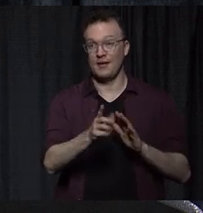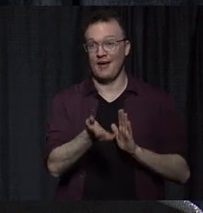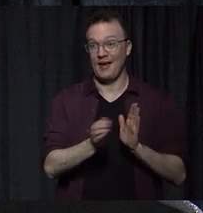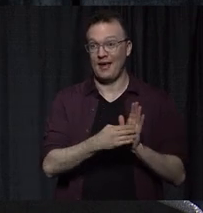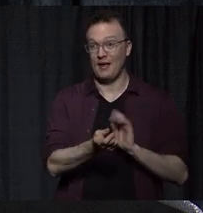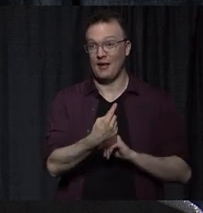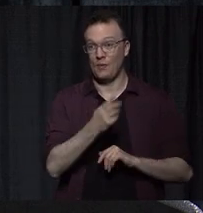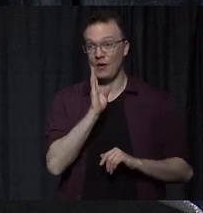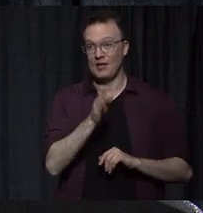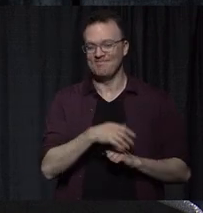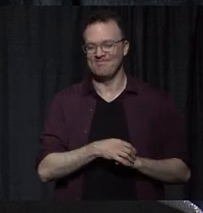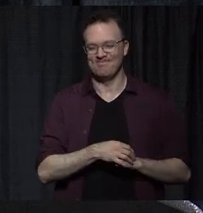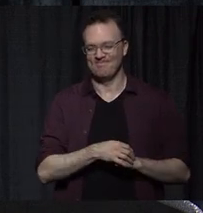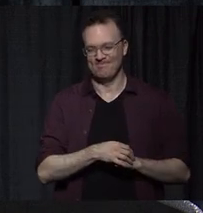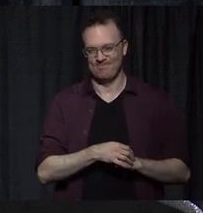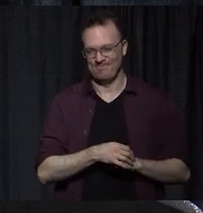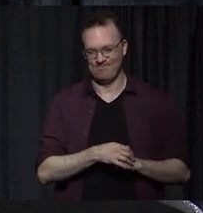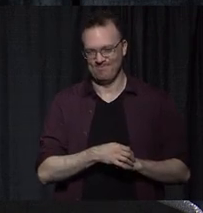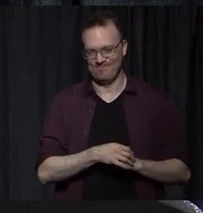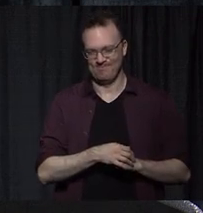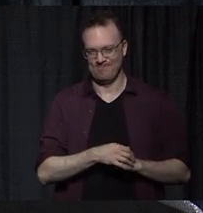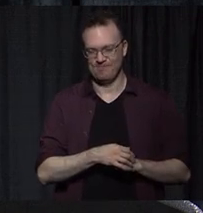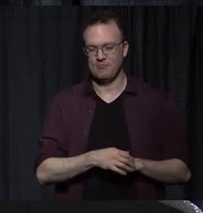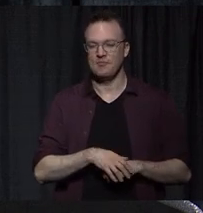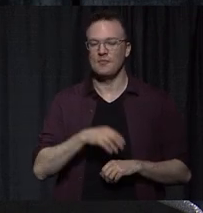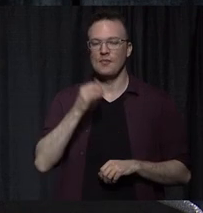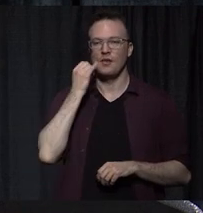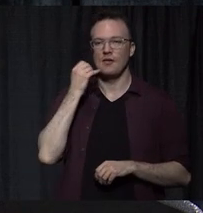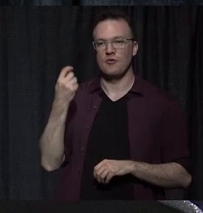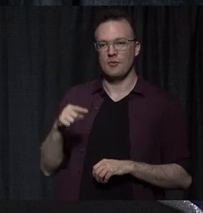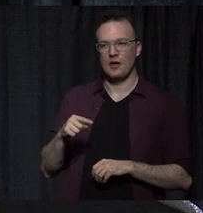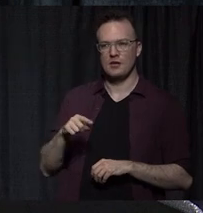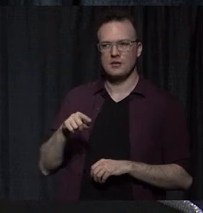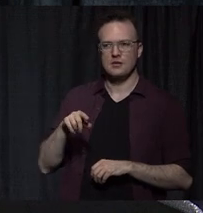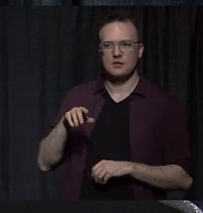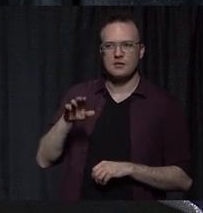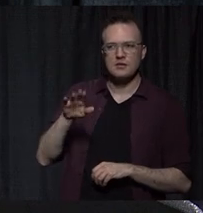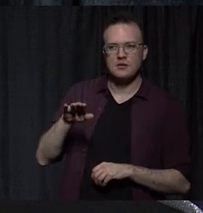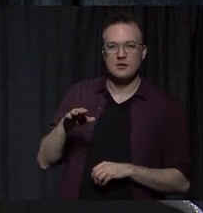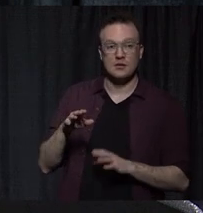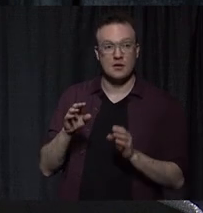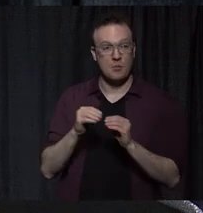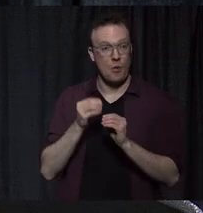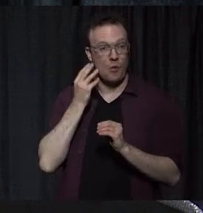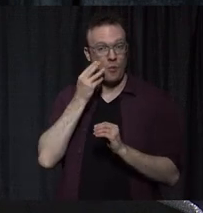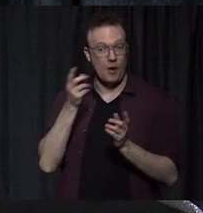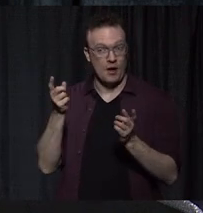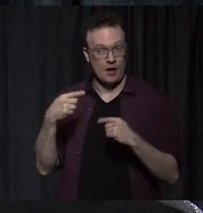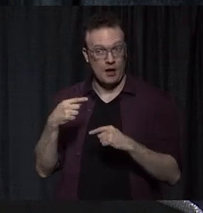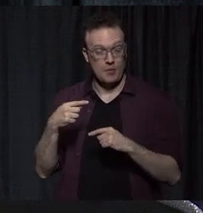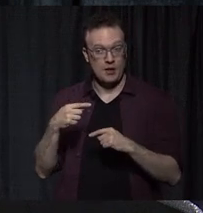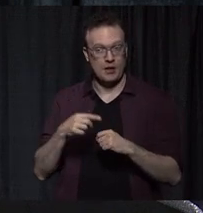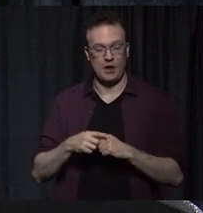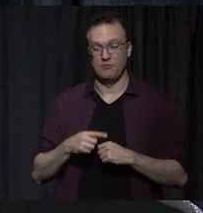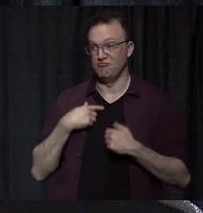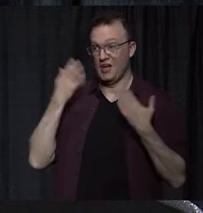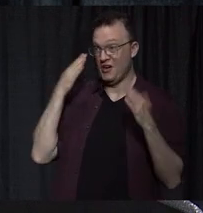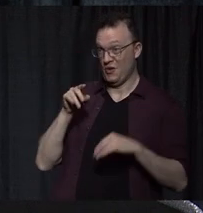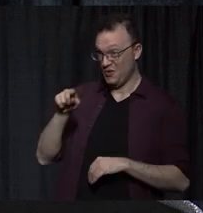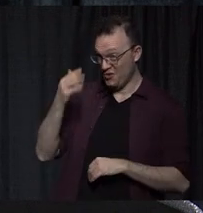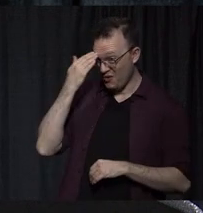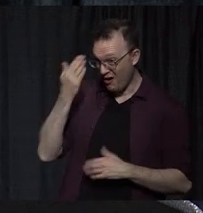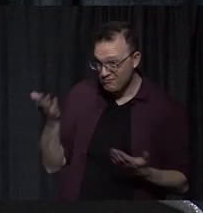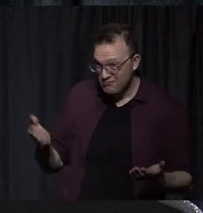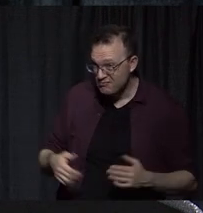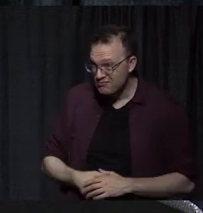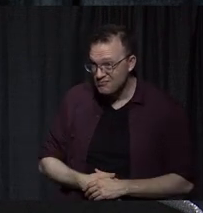again, you know? Or if I'm asked about, will there be more wine coming? I said, I don't know. Do you know?